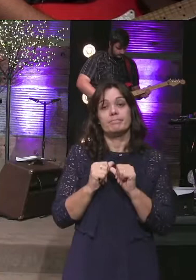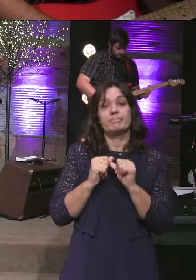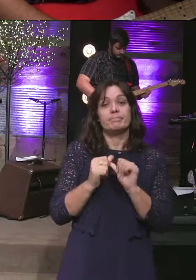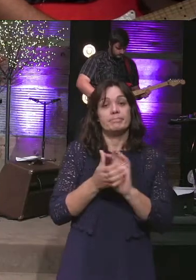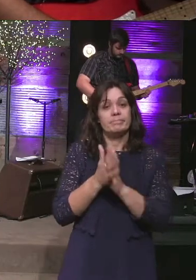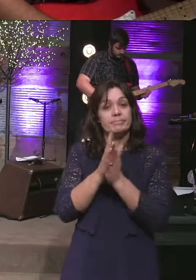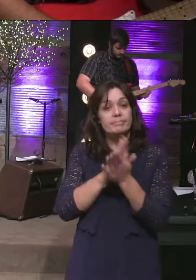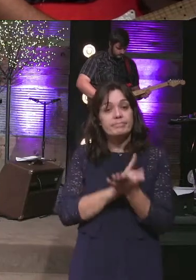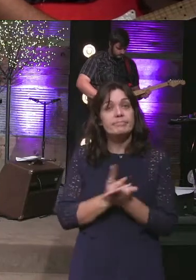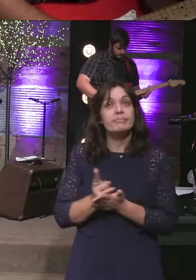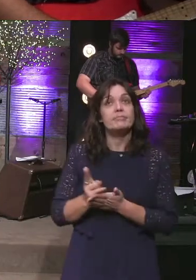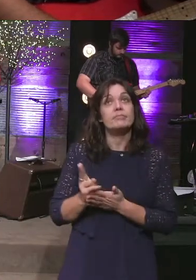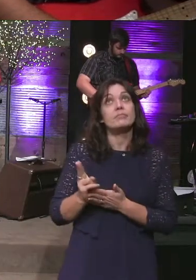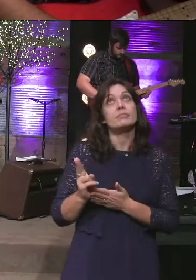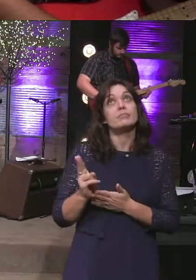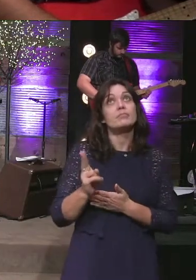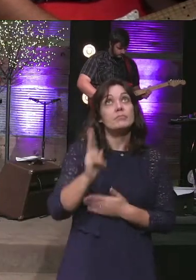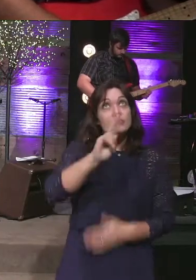truth.